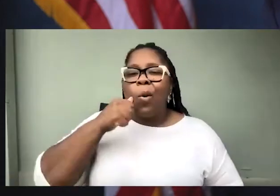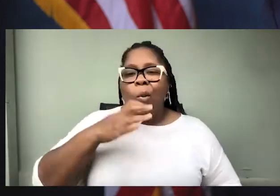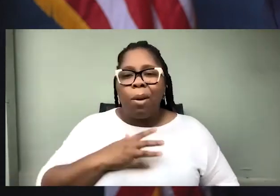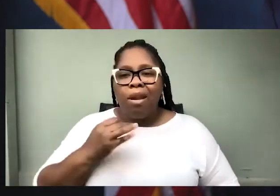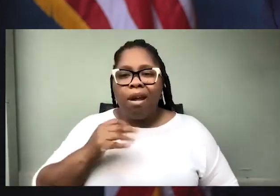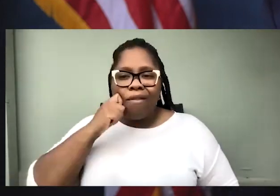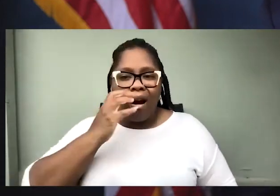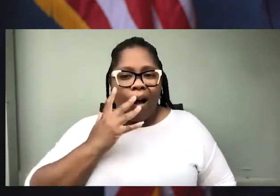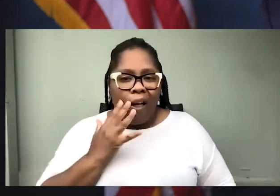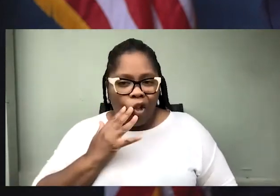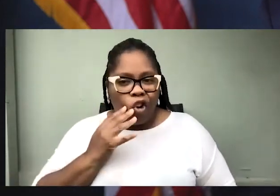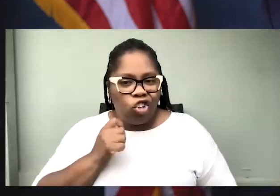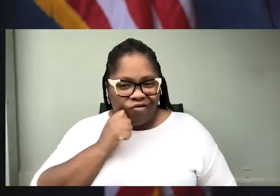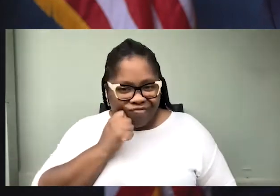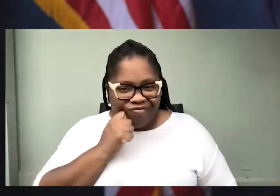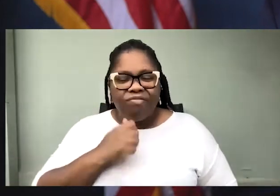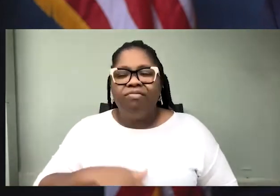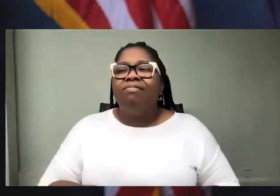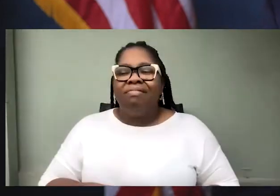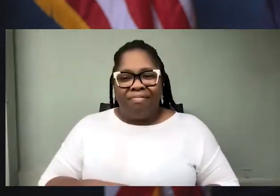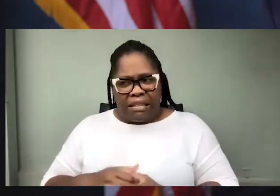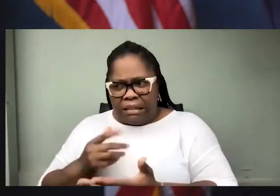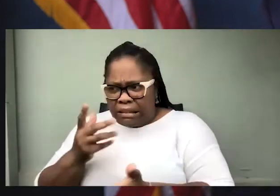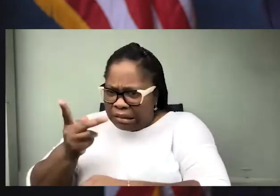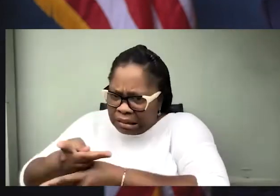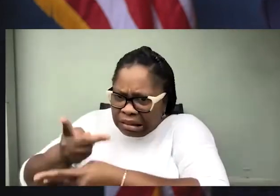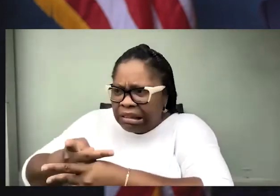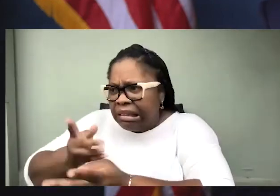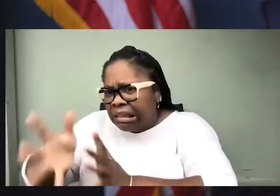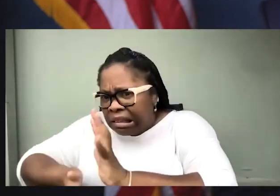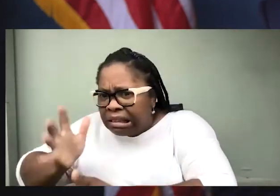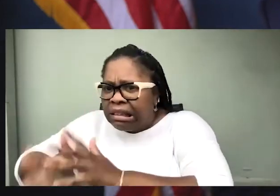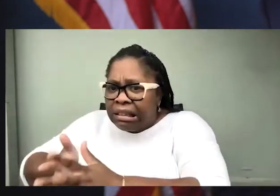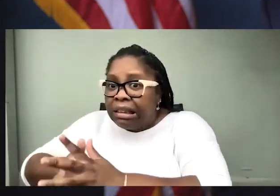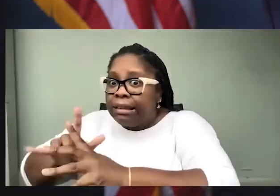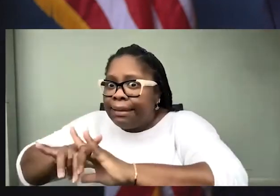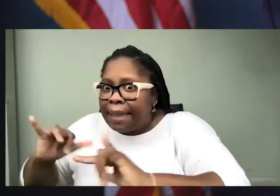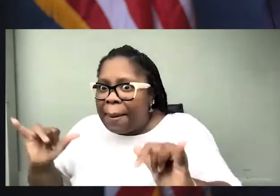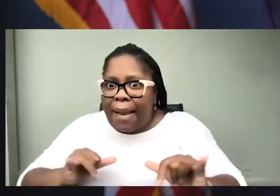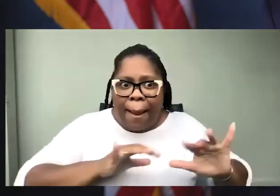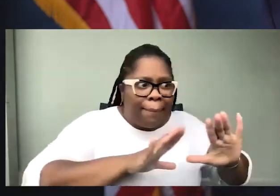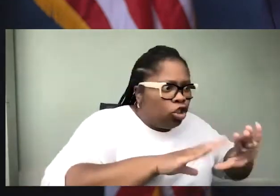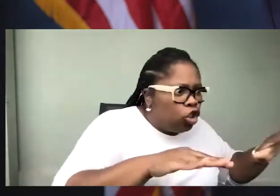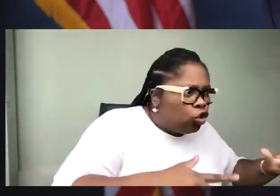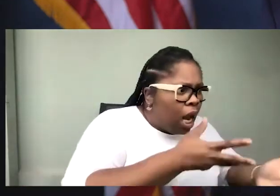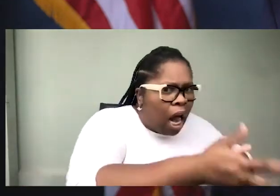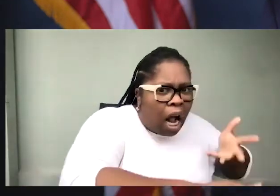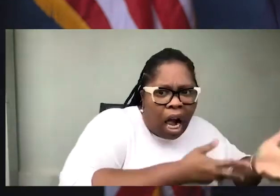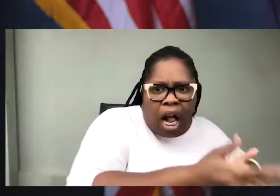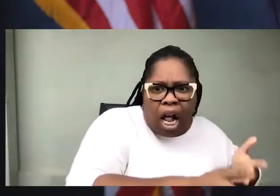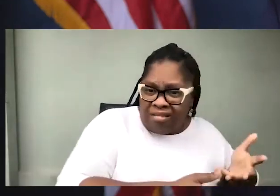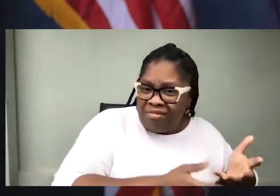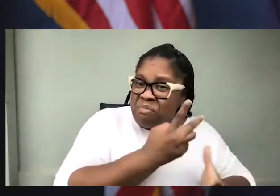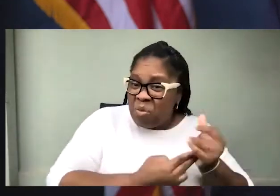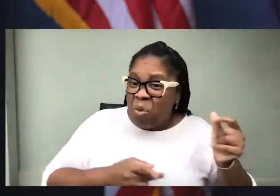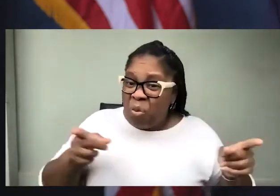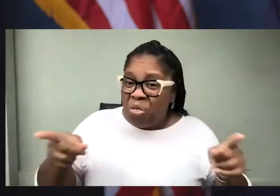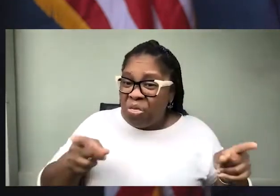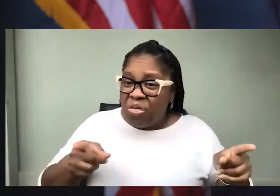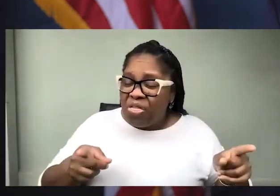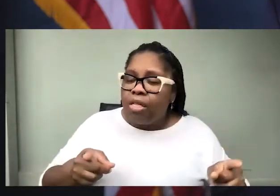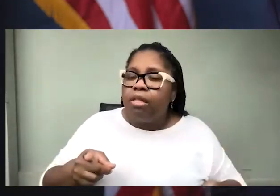care, often while simultaneously caring for their own children. Under this goal, California is set to